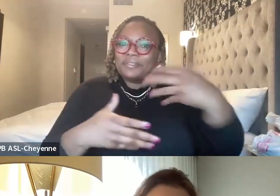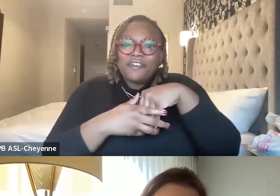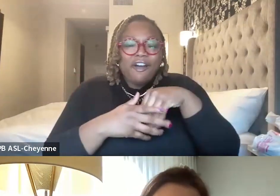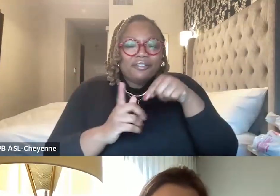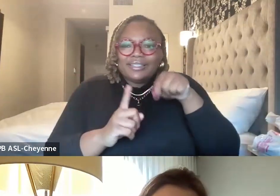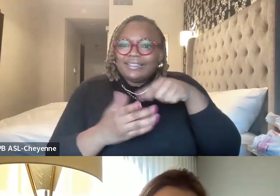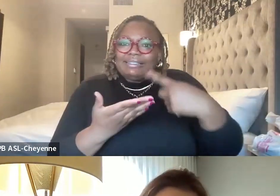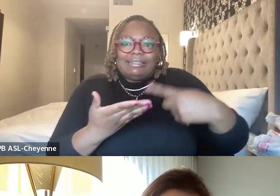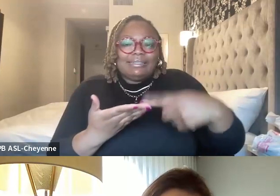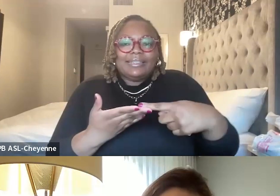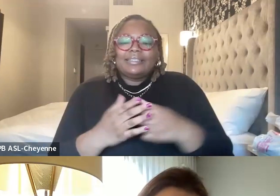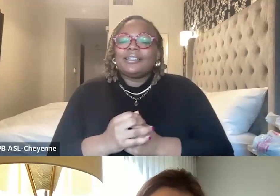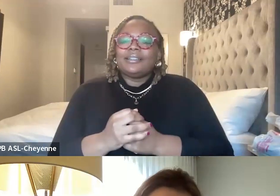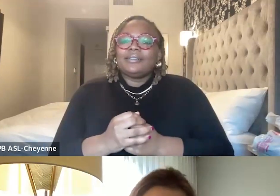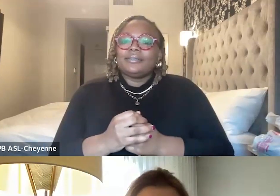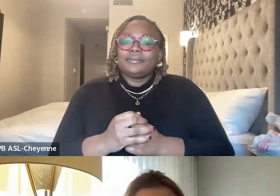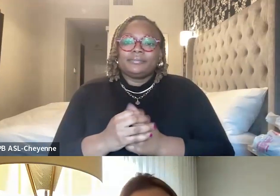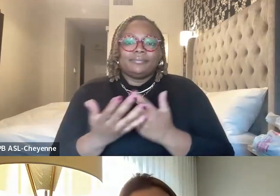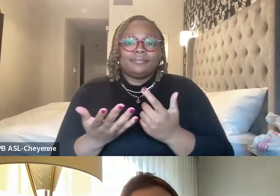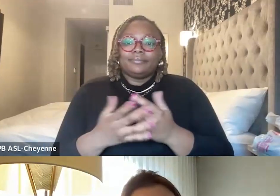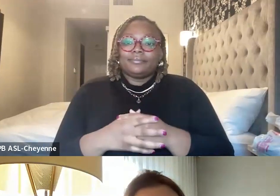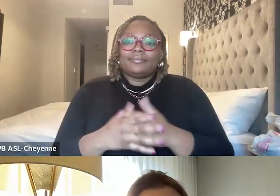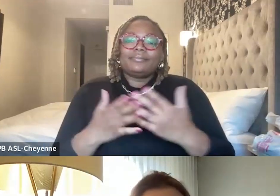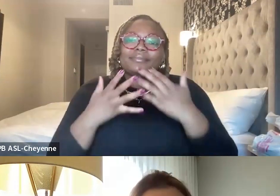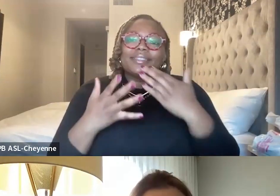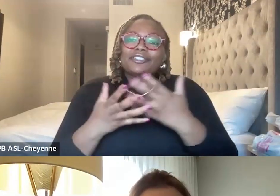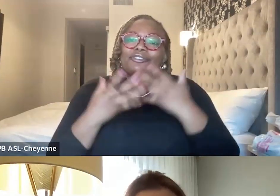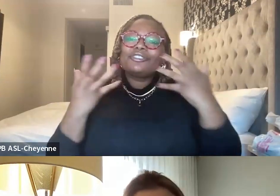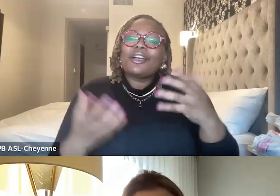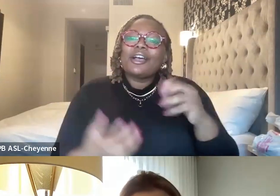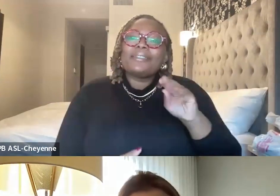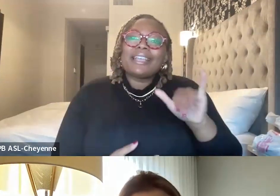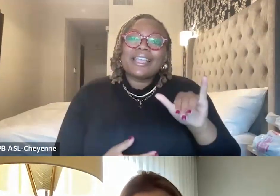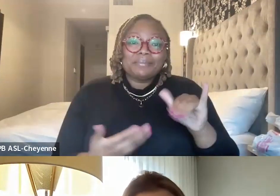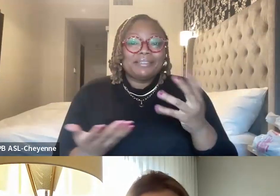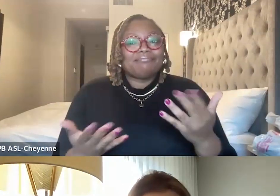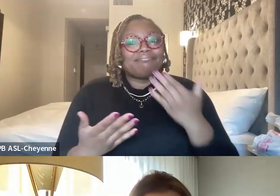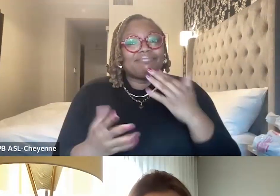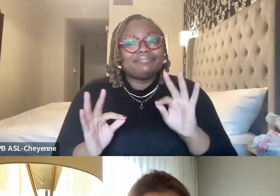this FallDocs, and thank you so much, Amy, to be with us.